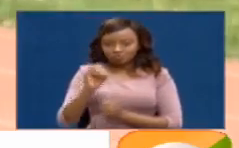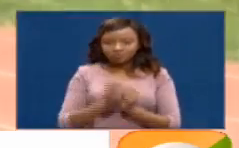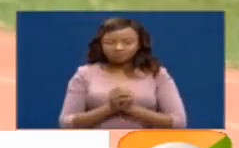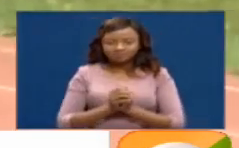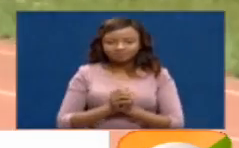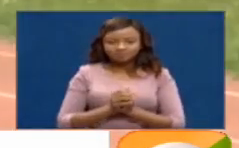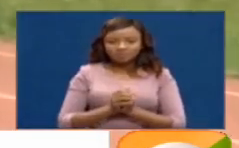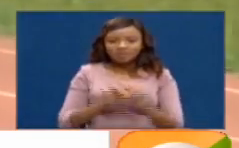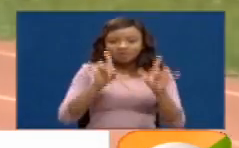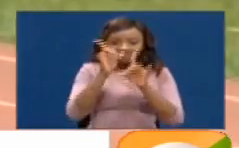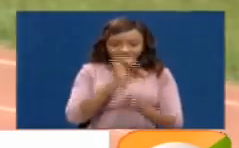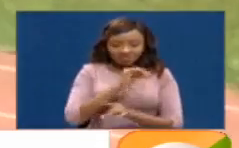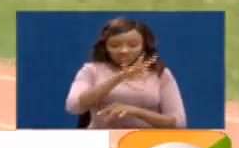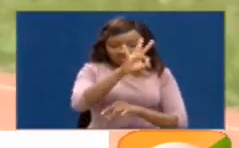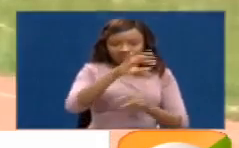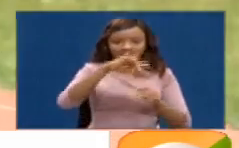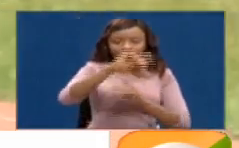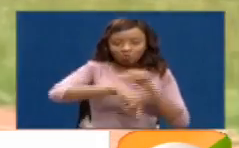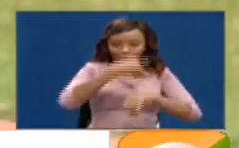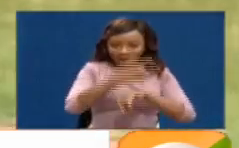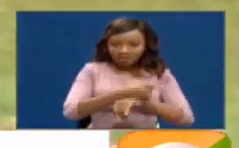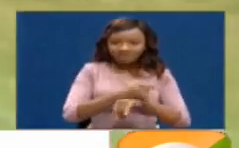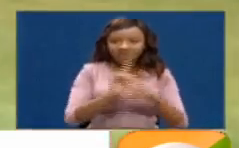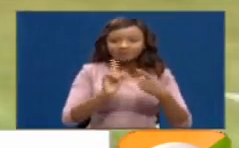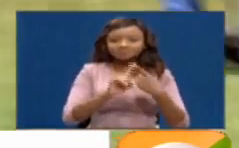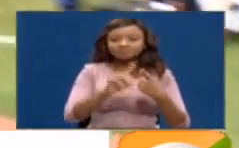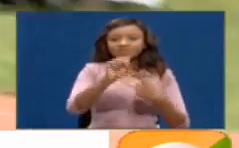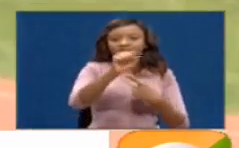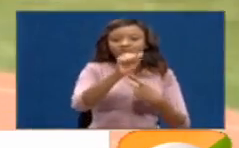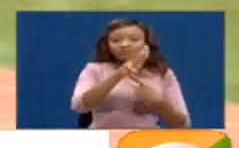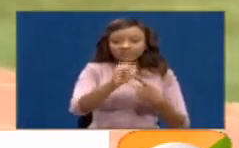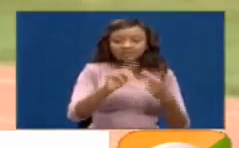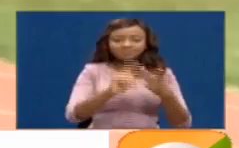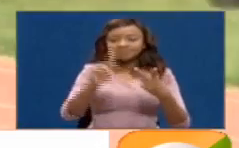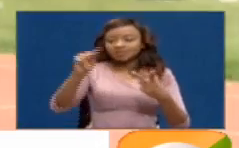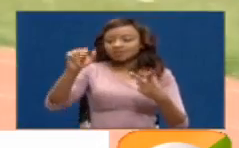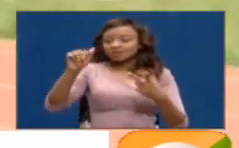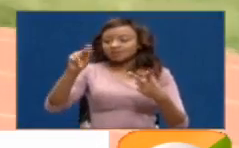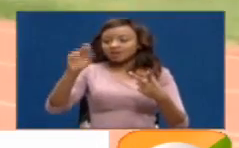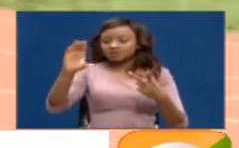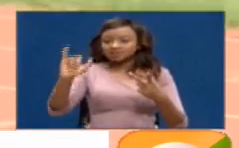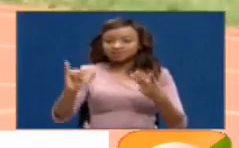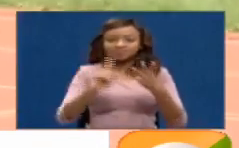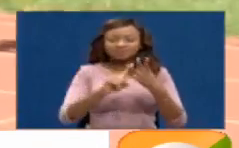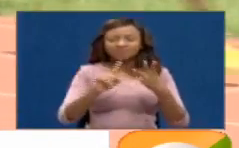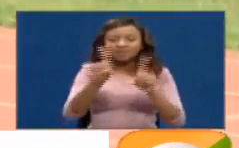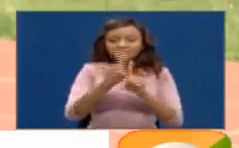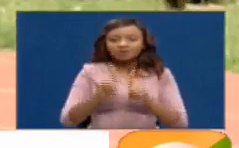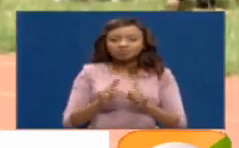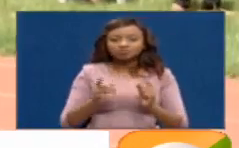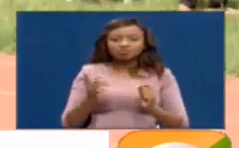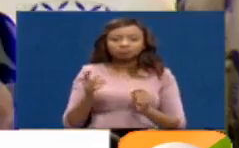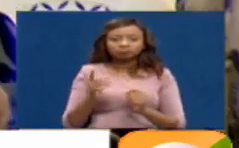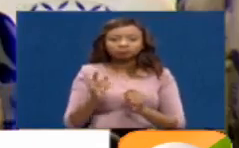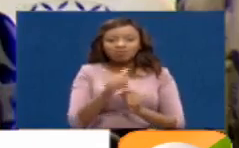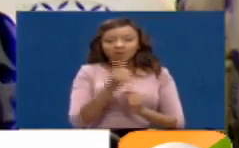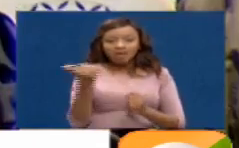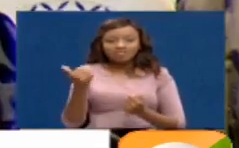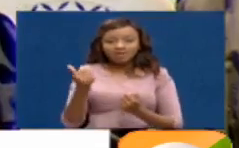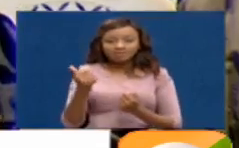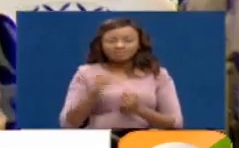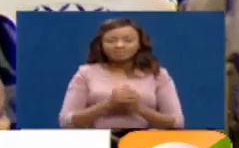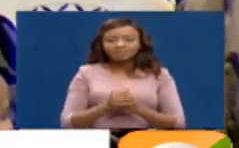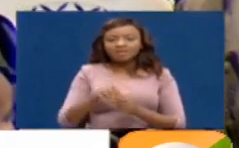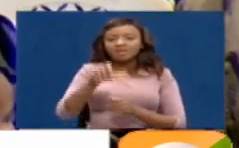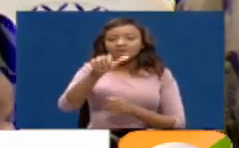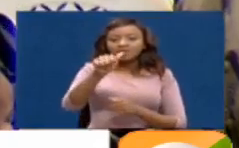Already, three have qualified, including athletes Samuel Muchai and Nancy Chelagat, as well as Para Rowere Asia